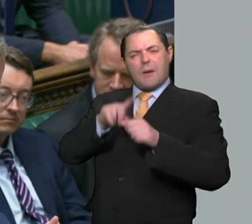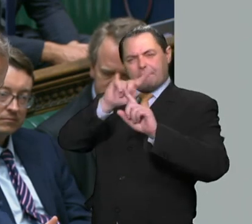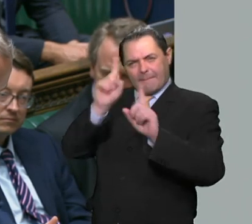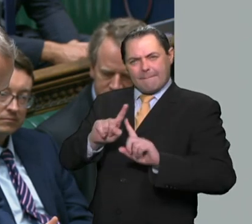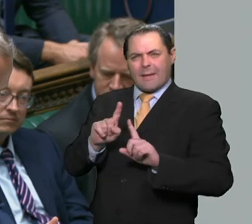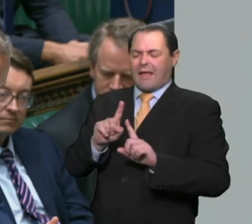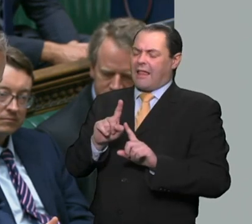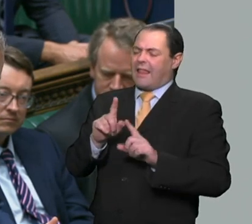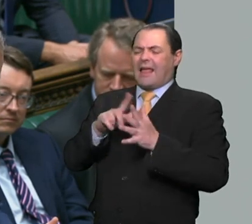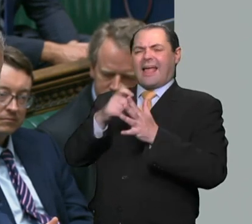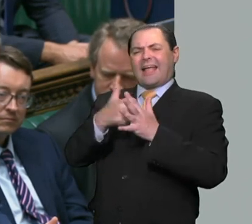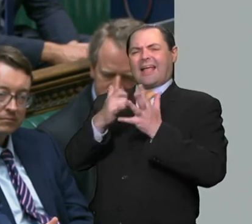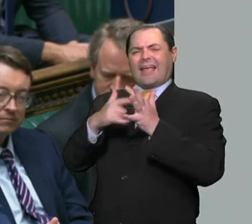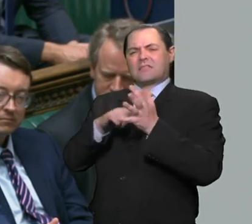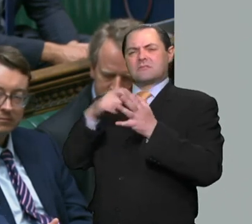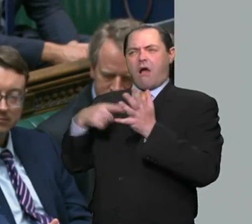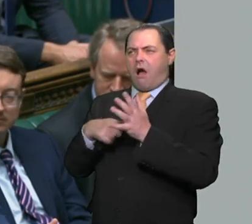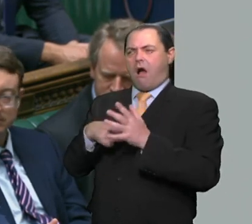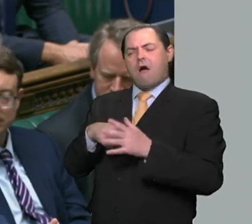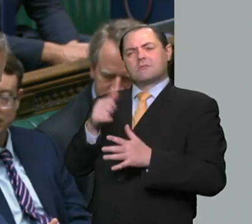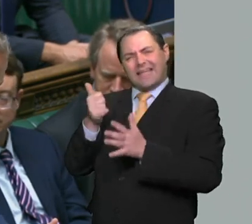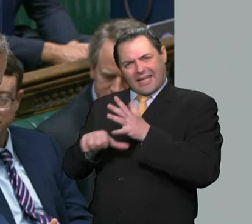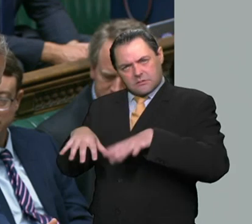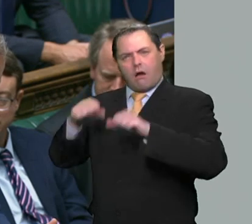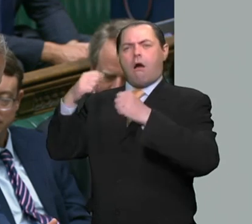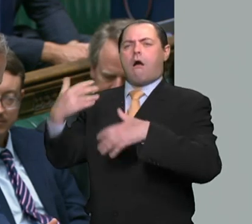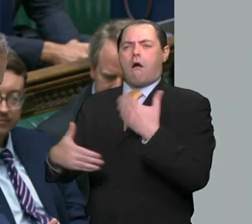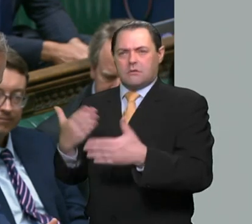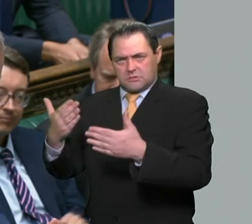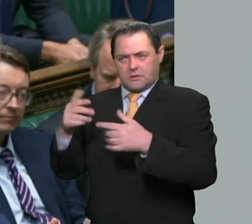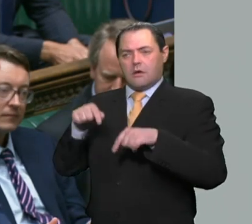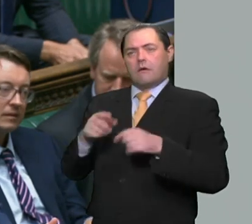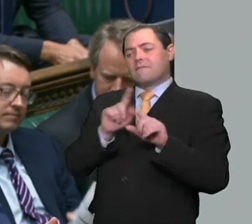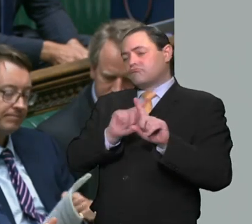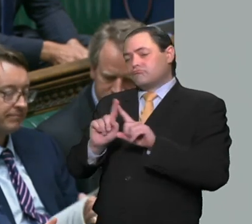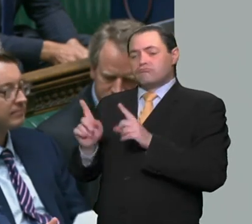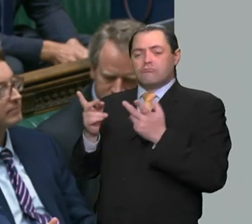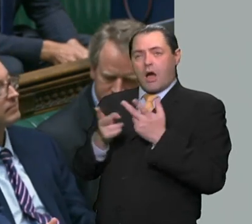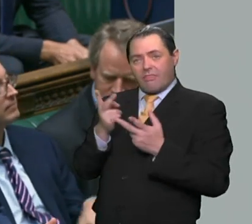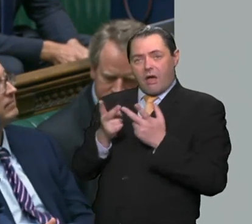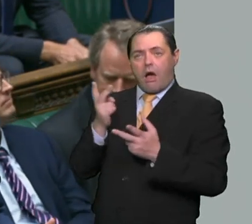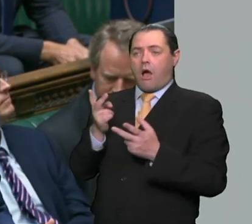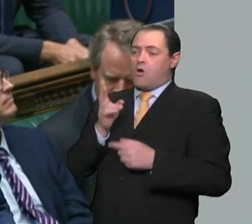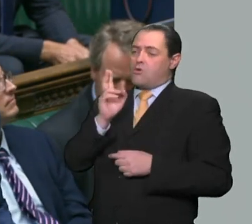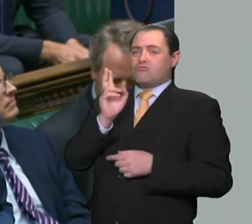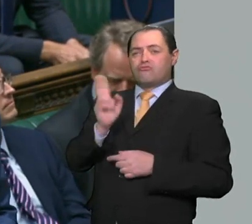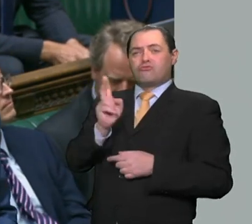our Kickstart scheme. There's a range of other measures that we're taking, including the Restart